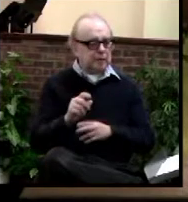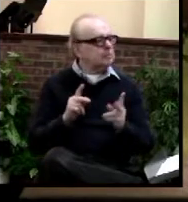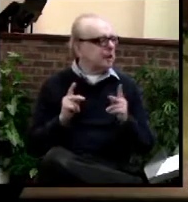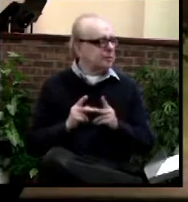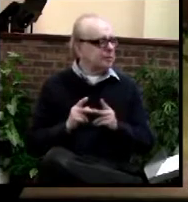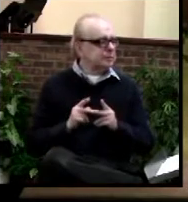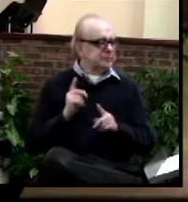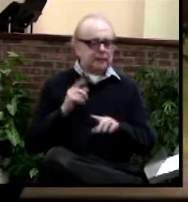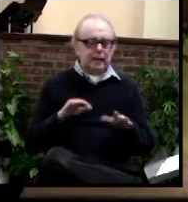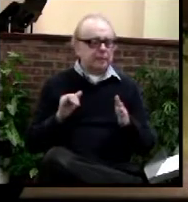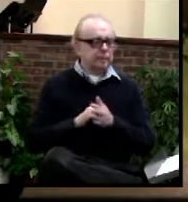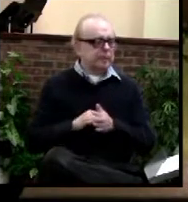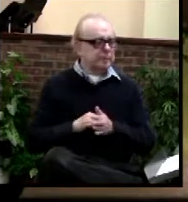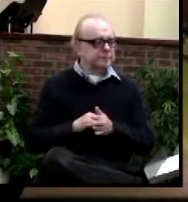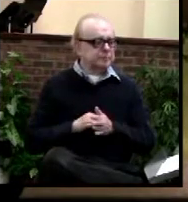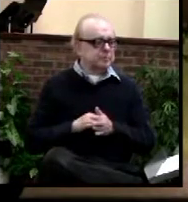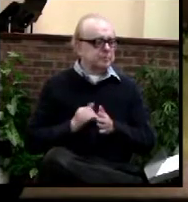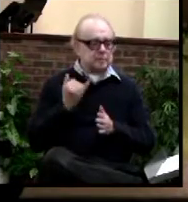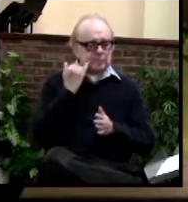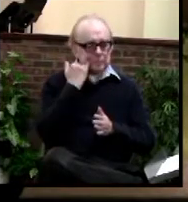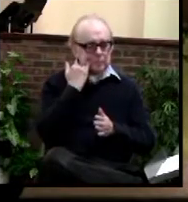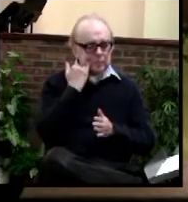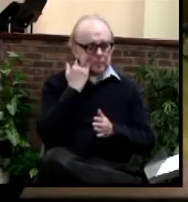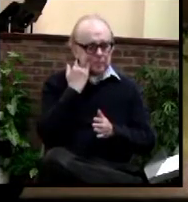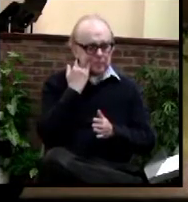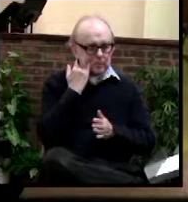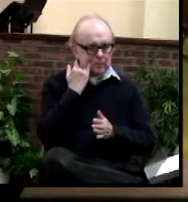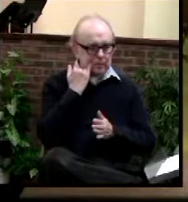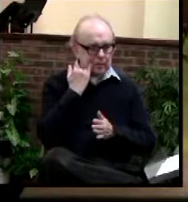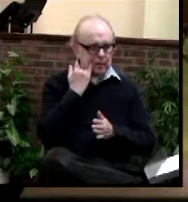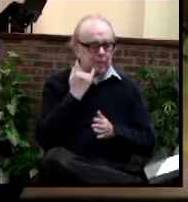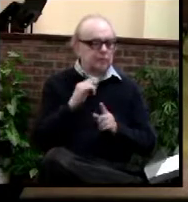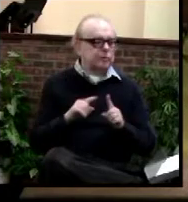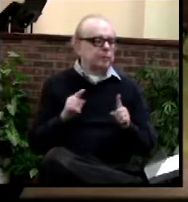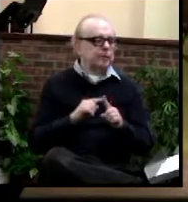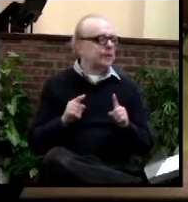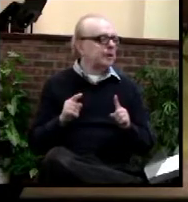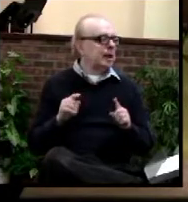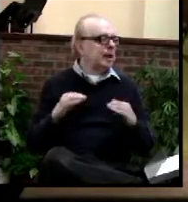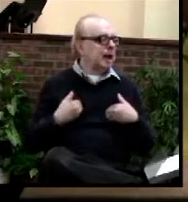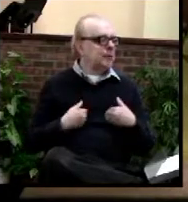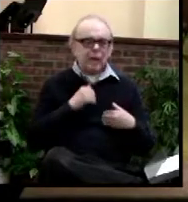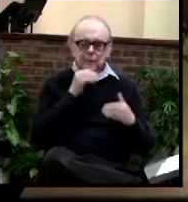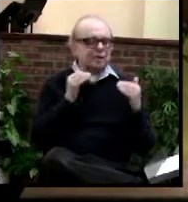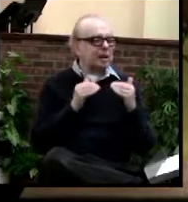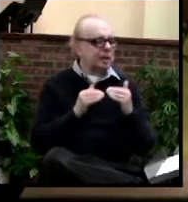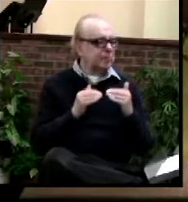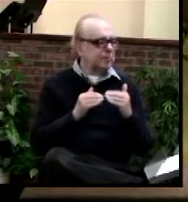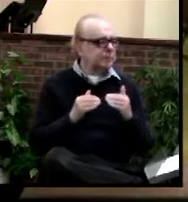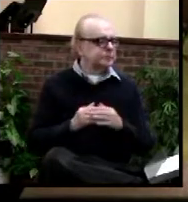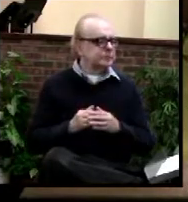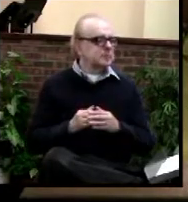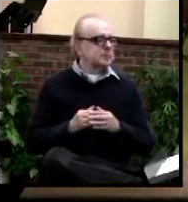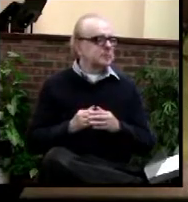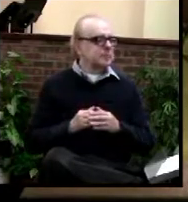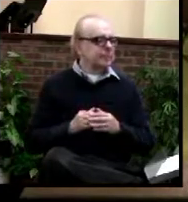He couldn't do it if they were two pieces of animals or two animals that were not equal.